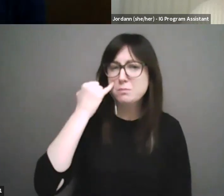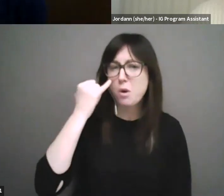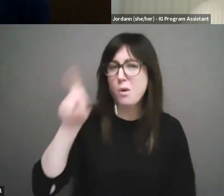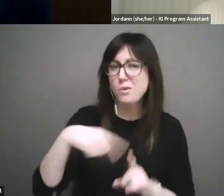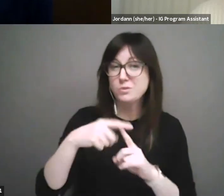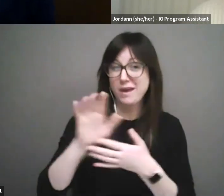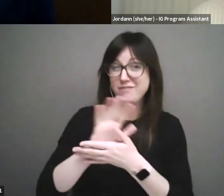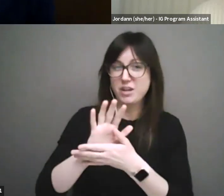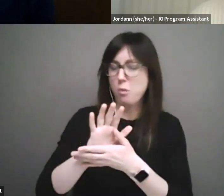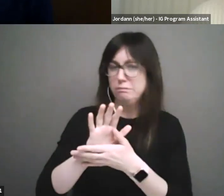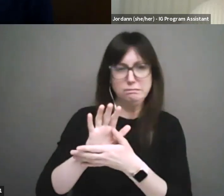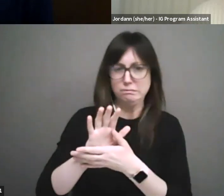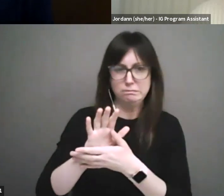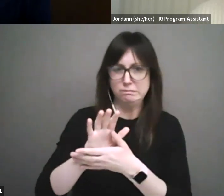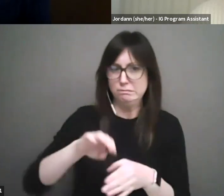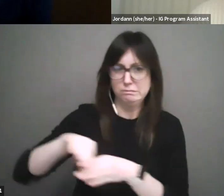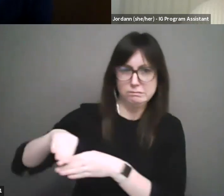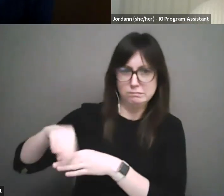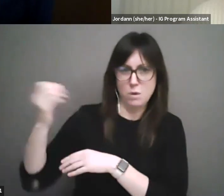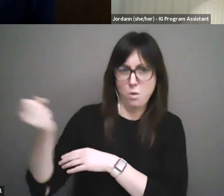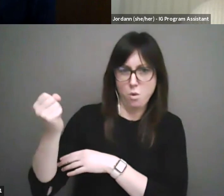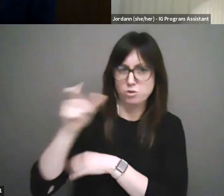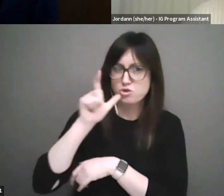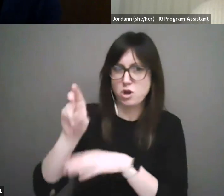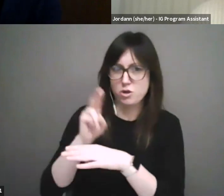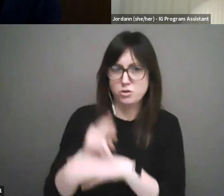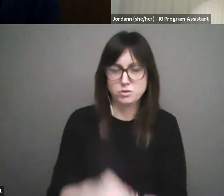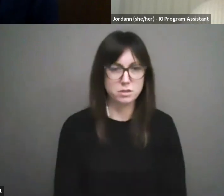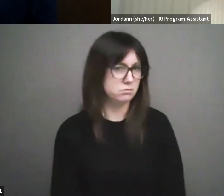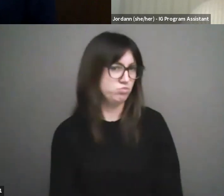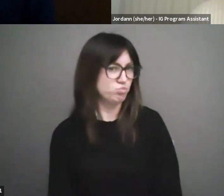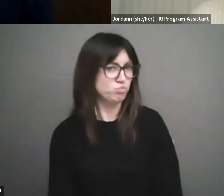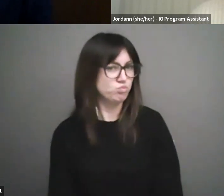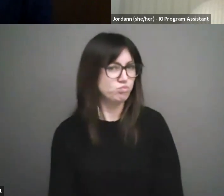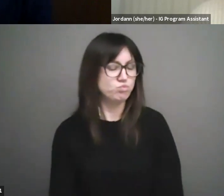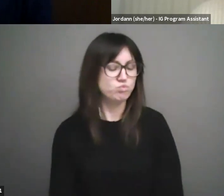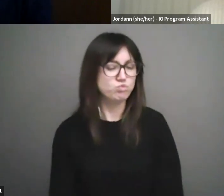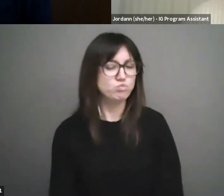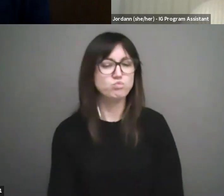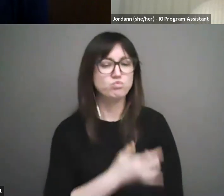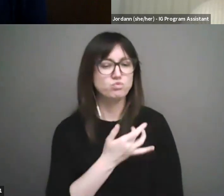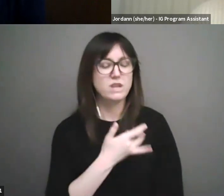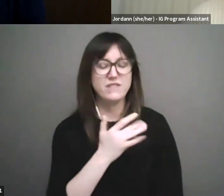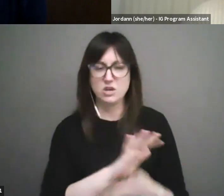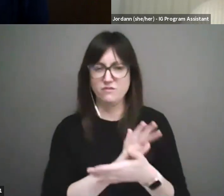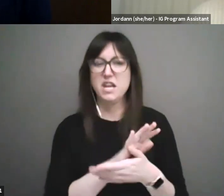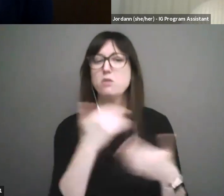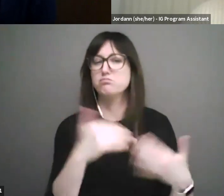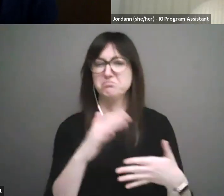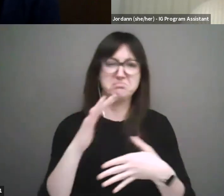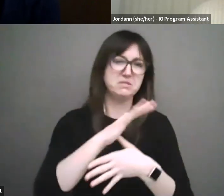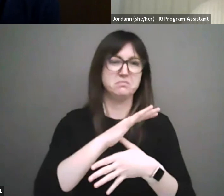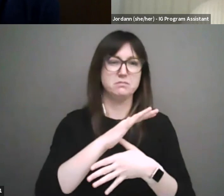used? In reality, no. I really feel that it does separate, I call it